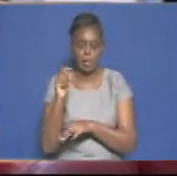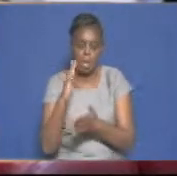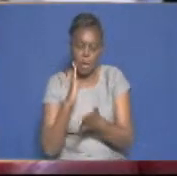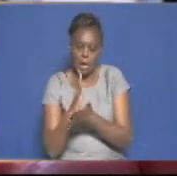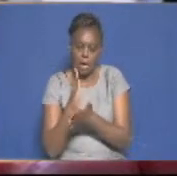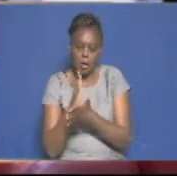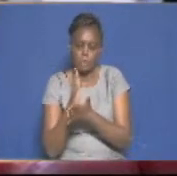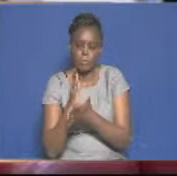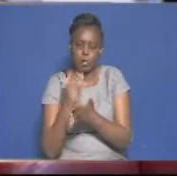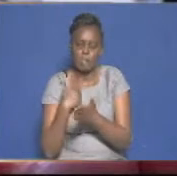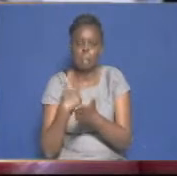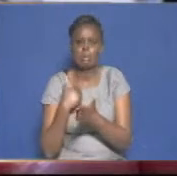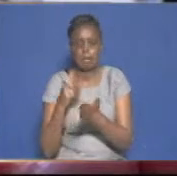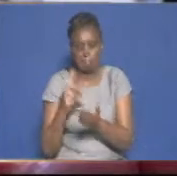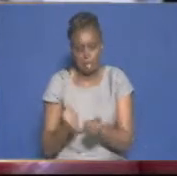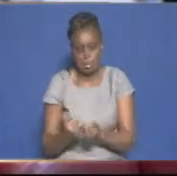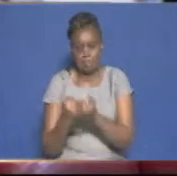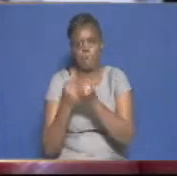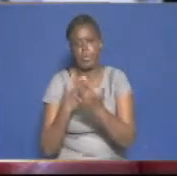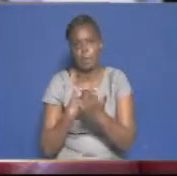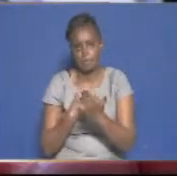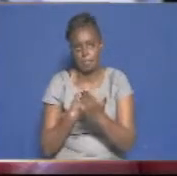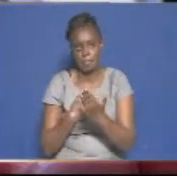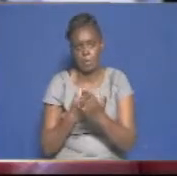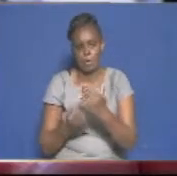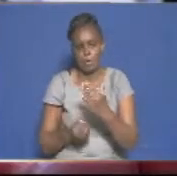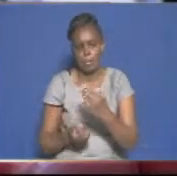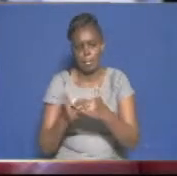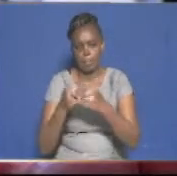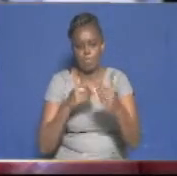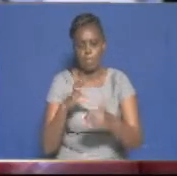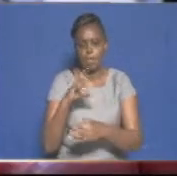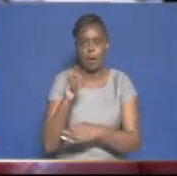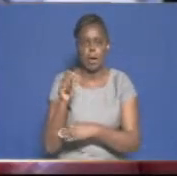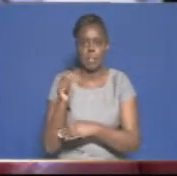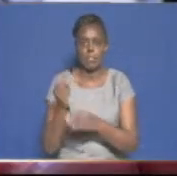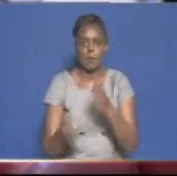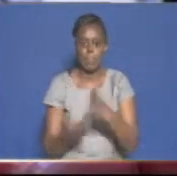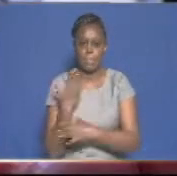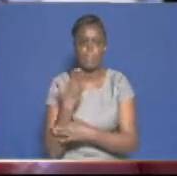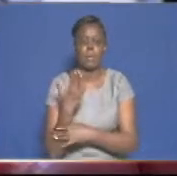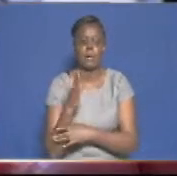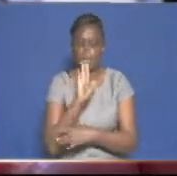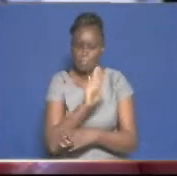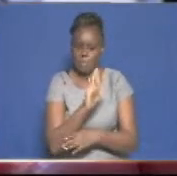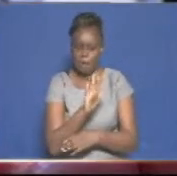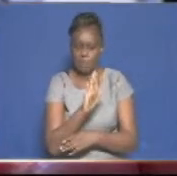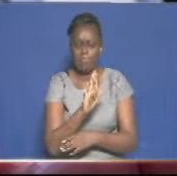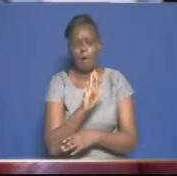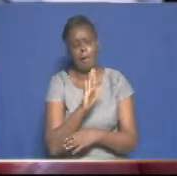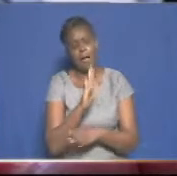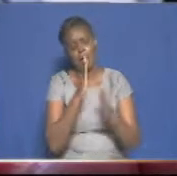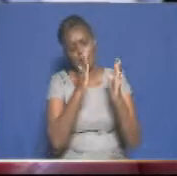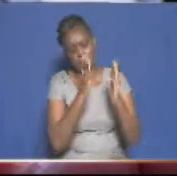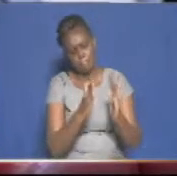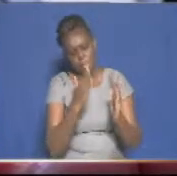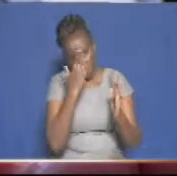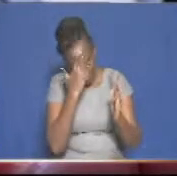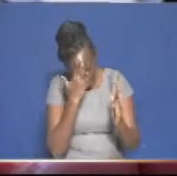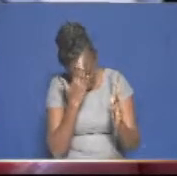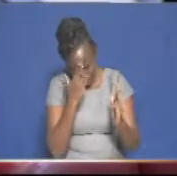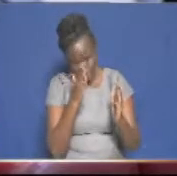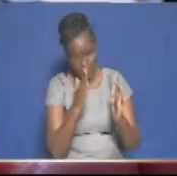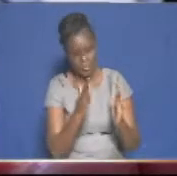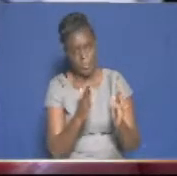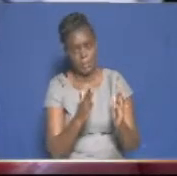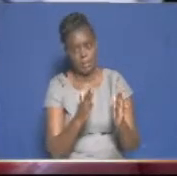put me through the paces before that act was enacted. He was a good debater. And in fact, this being a good